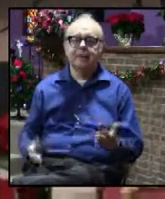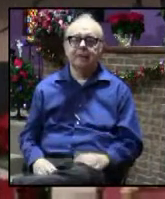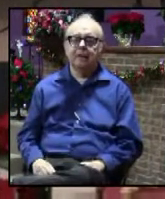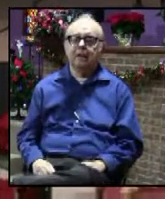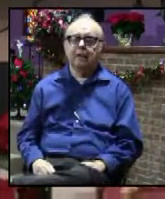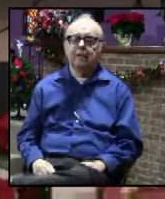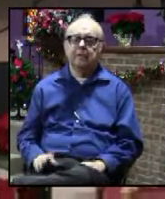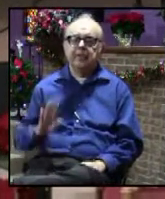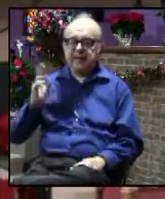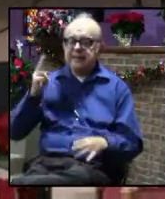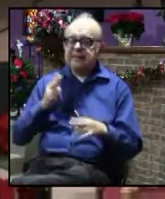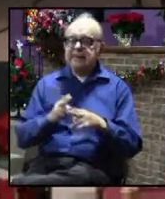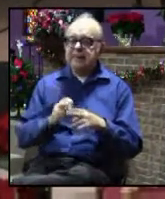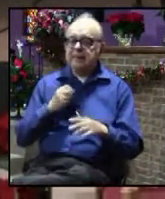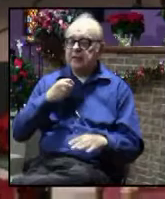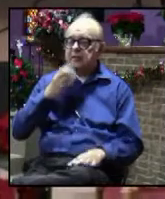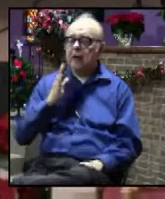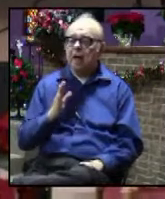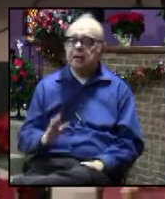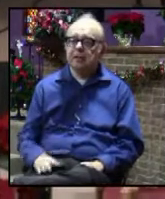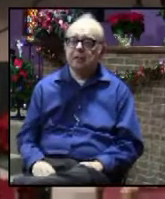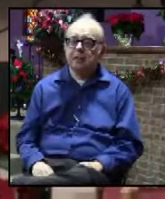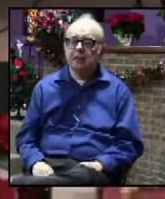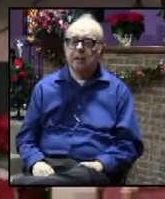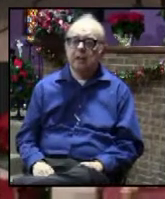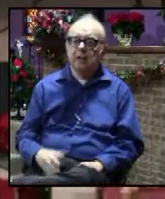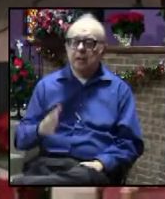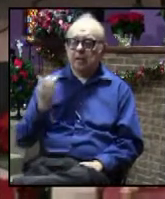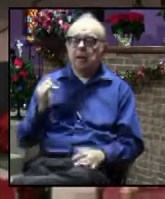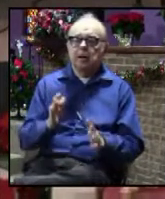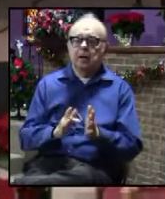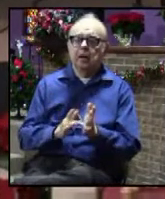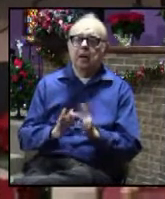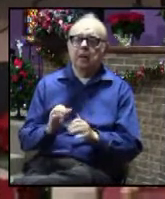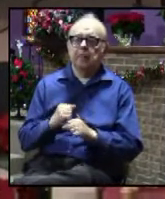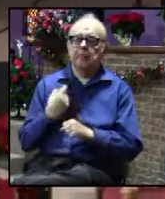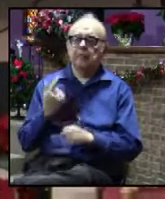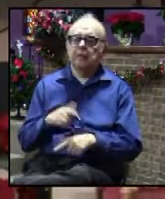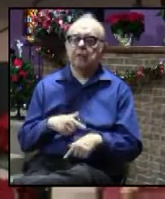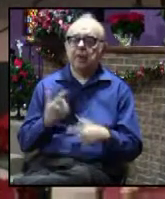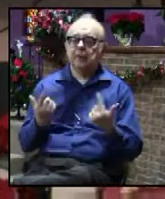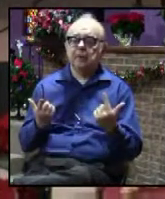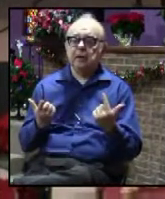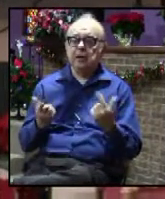His name is God. And that's why Jesus makes our life meaningful.